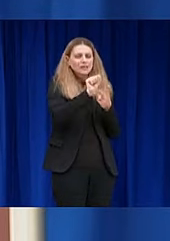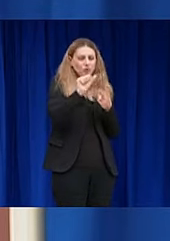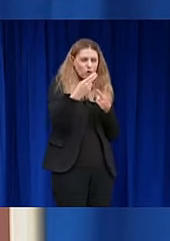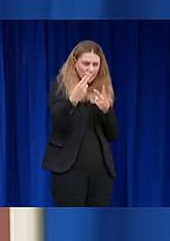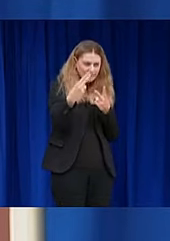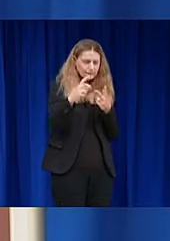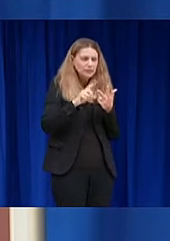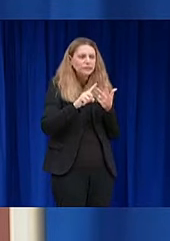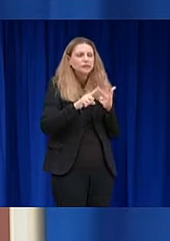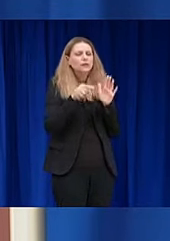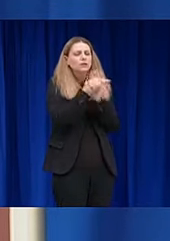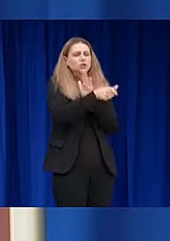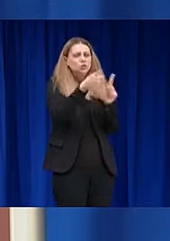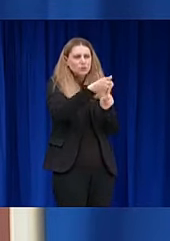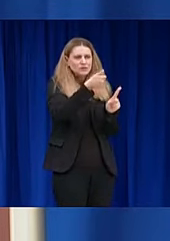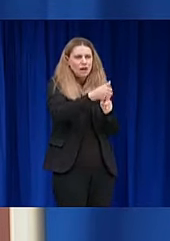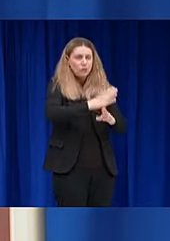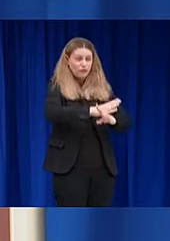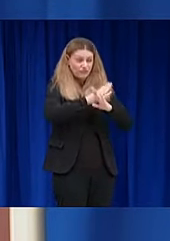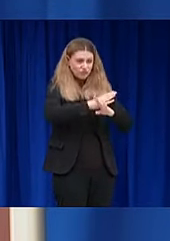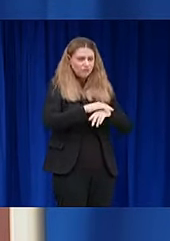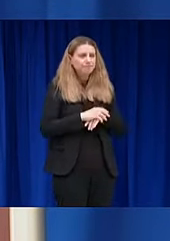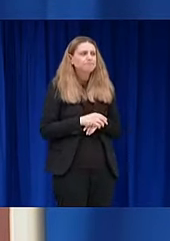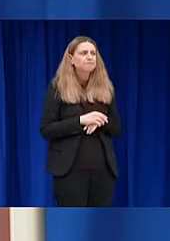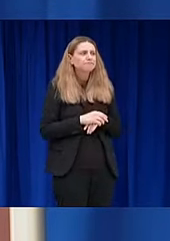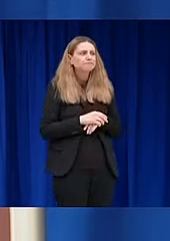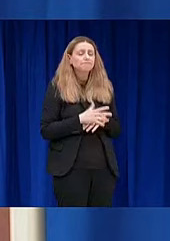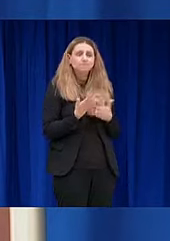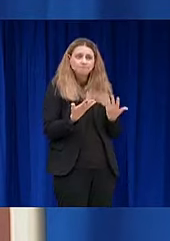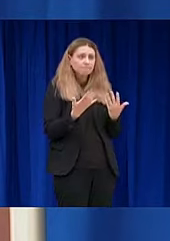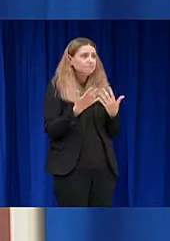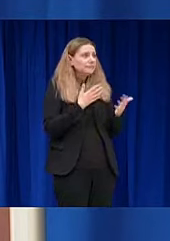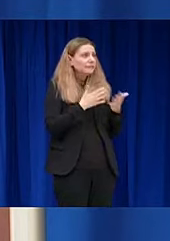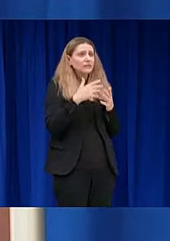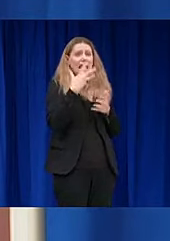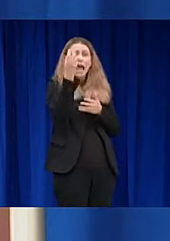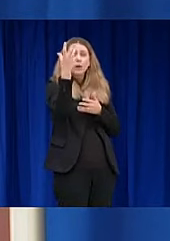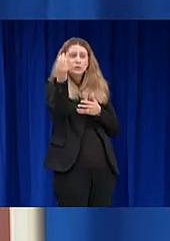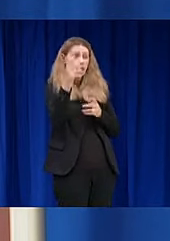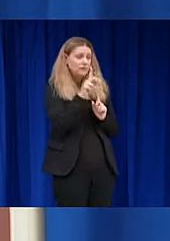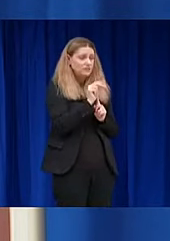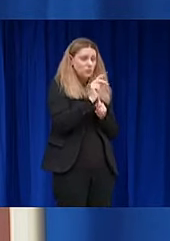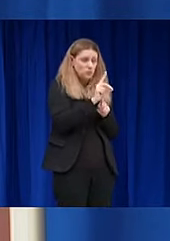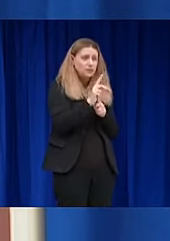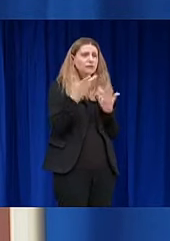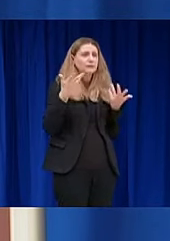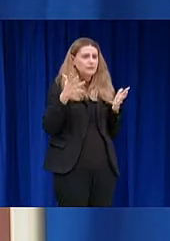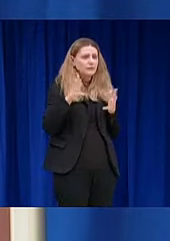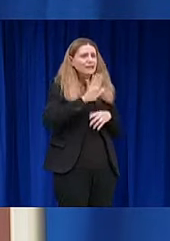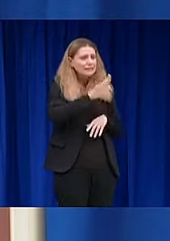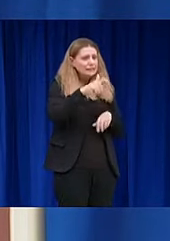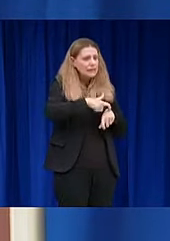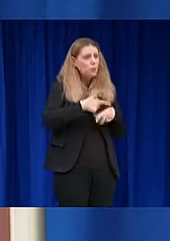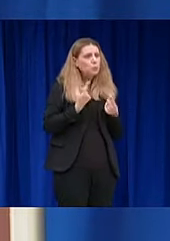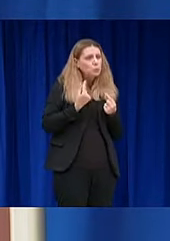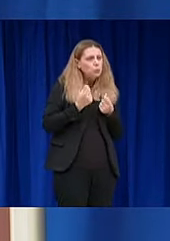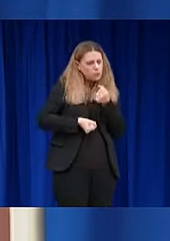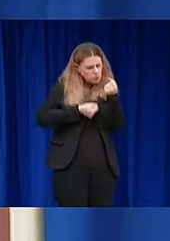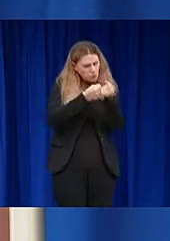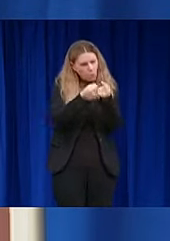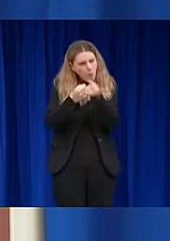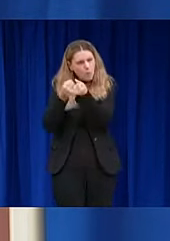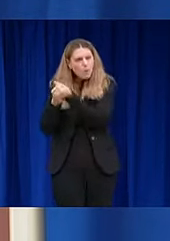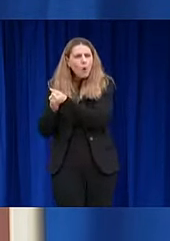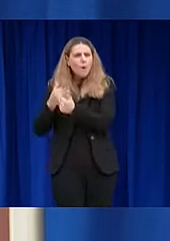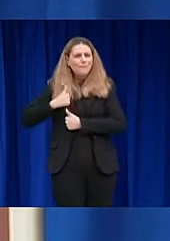suicide prevention. Even outside the department, Mr. Vazirani spent his time supporting military families. He has been